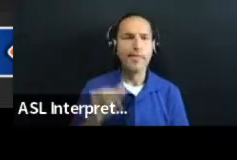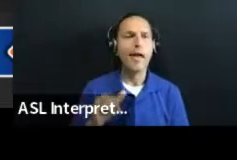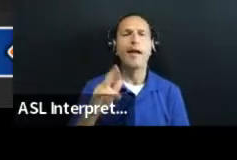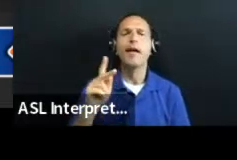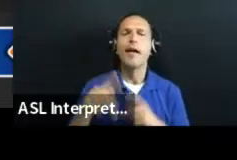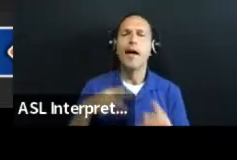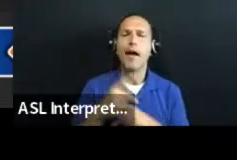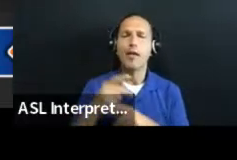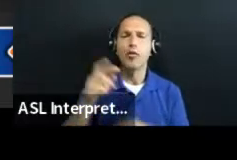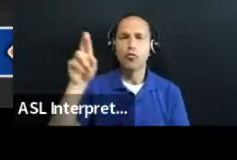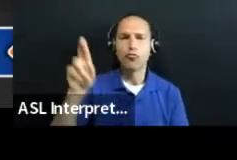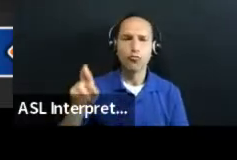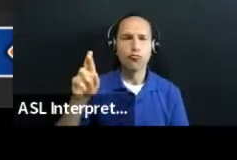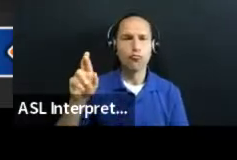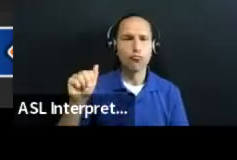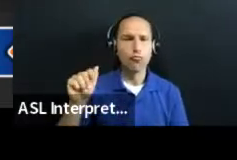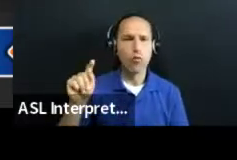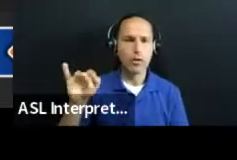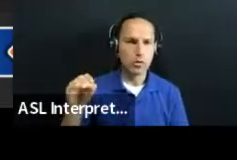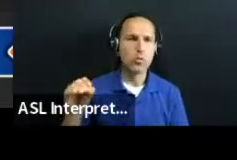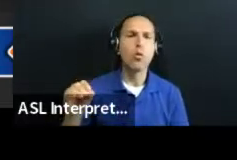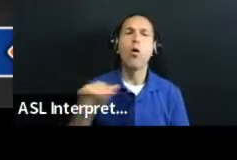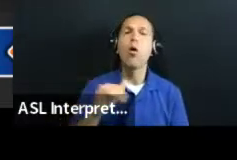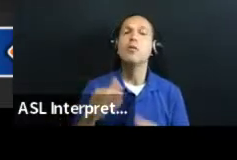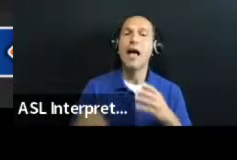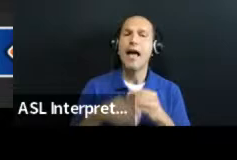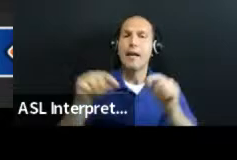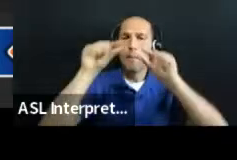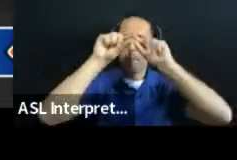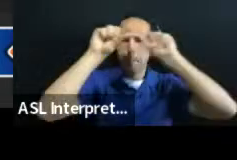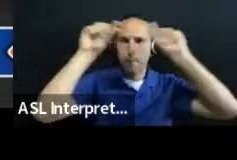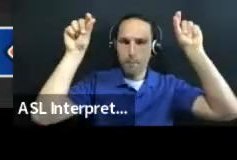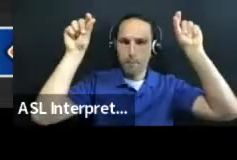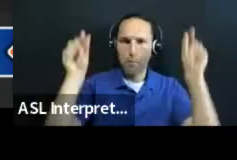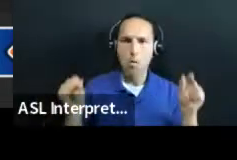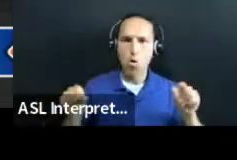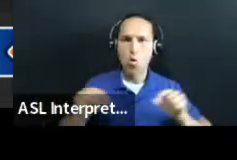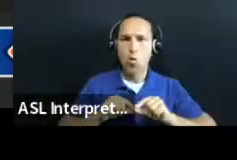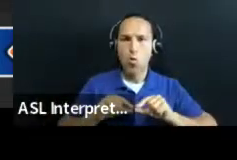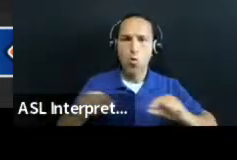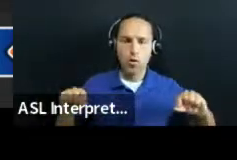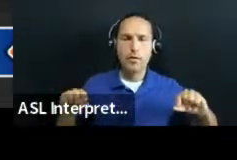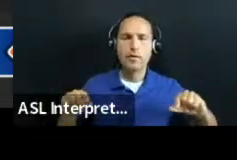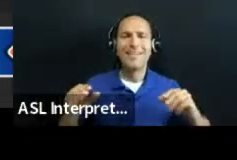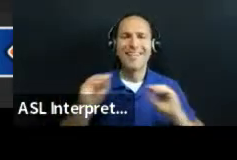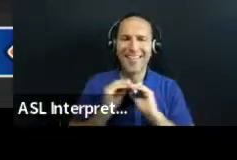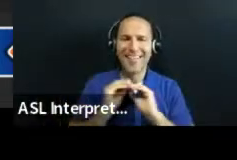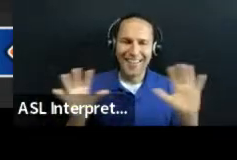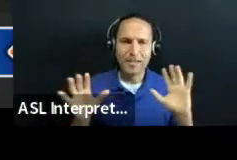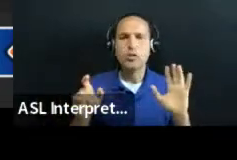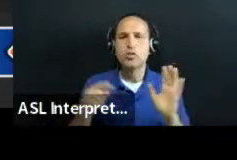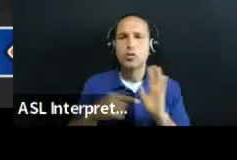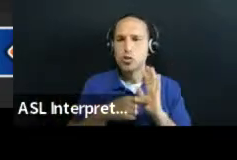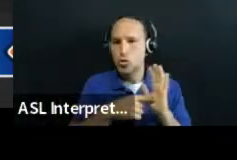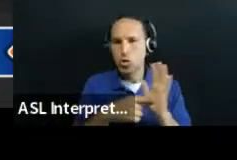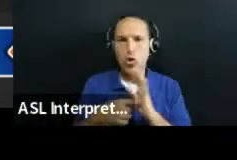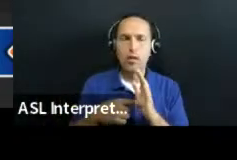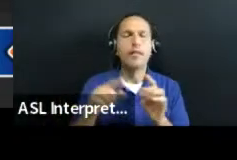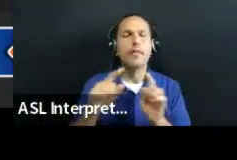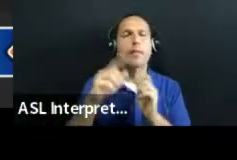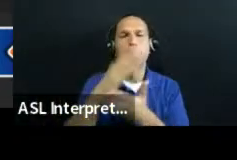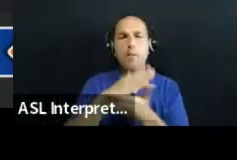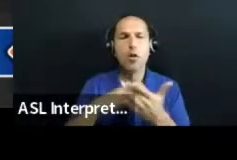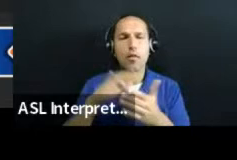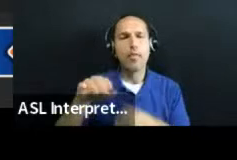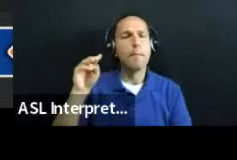recommend. Building also just borders, right, for different clear borders or barriers, right, to distinguish different parts